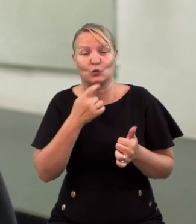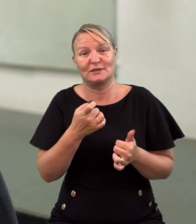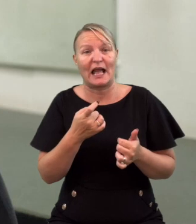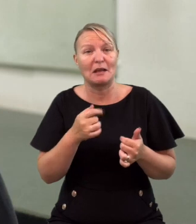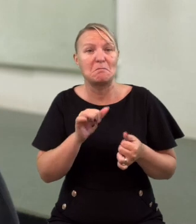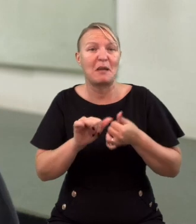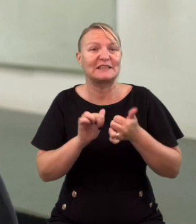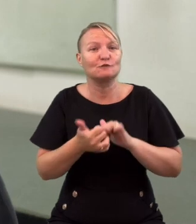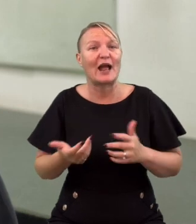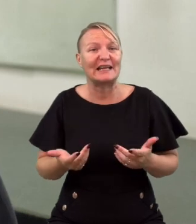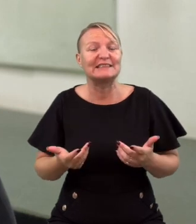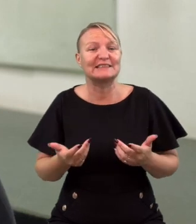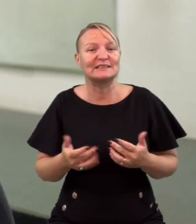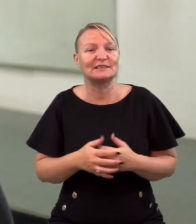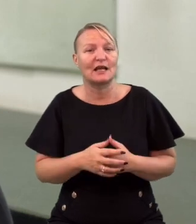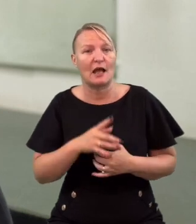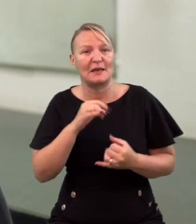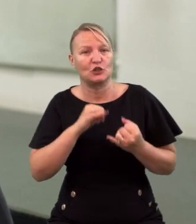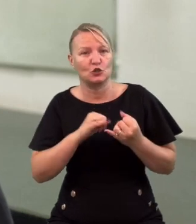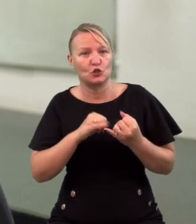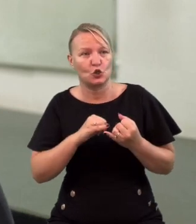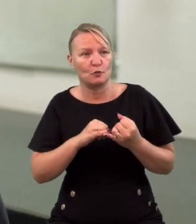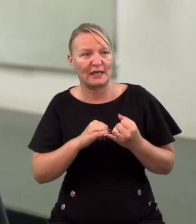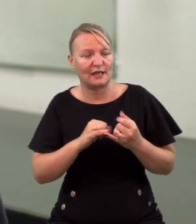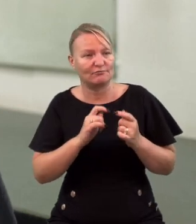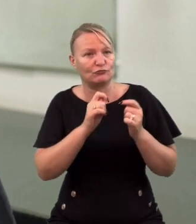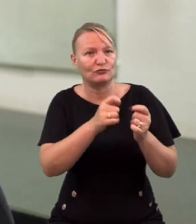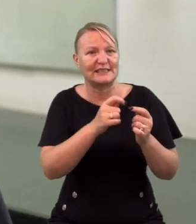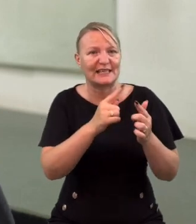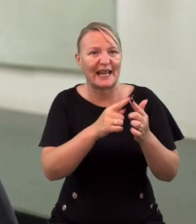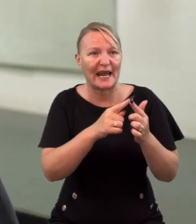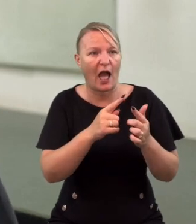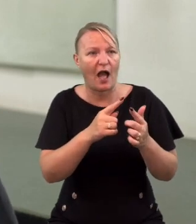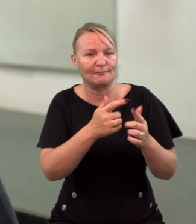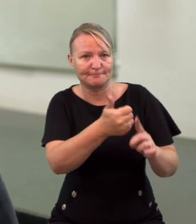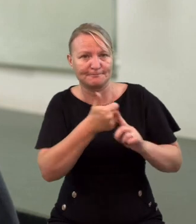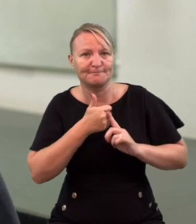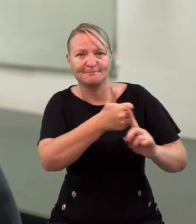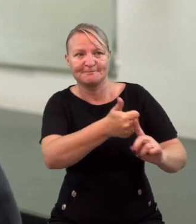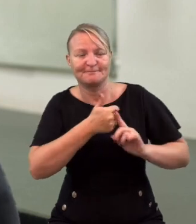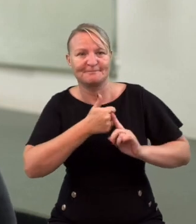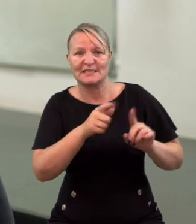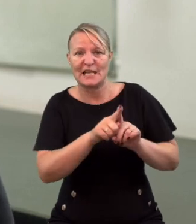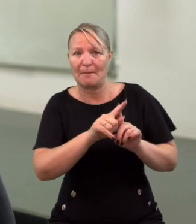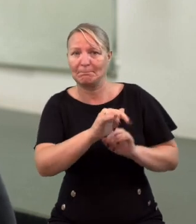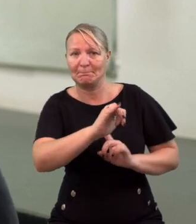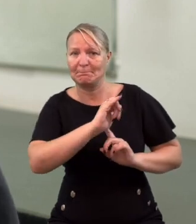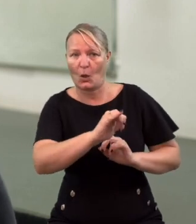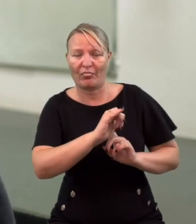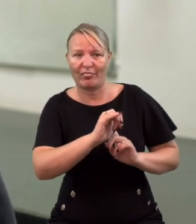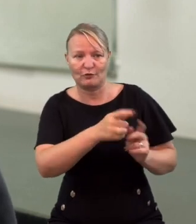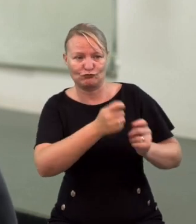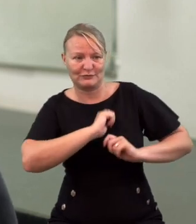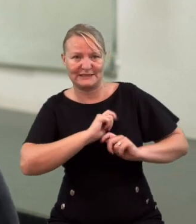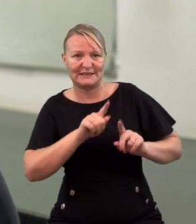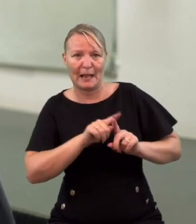best friends. But I think Subi treats Eli and Eli treats Subi as, their right hand. That's their right hand man, and that's